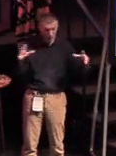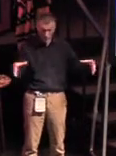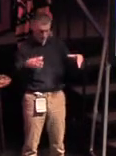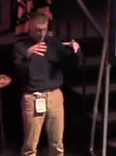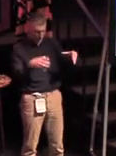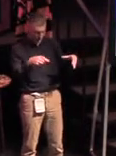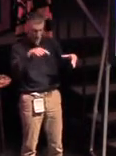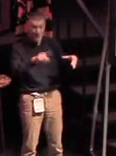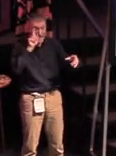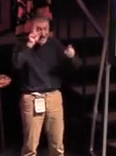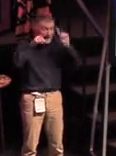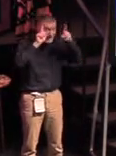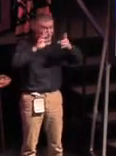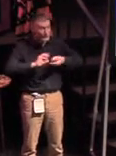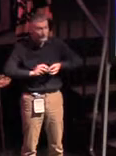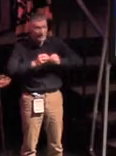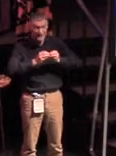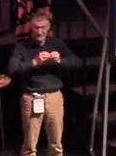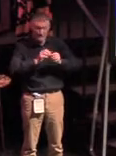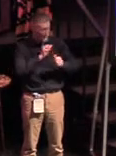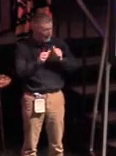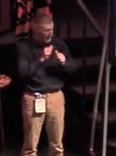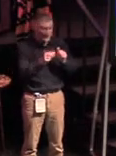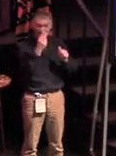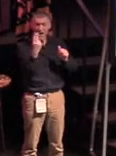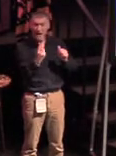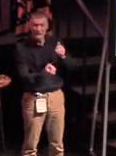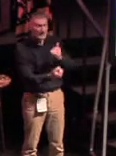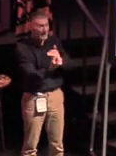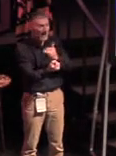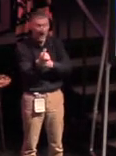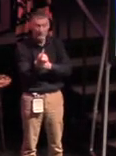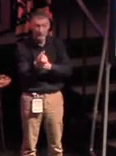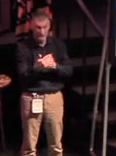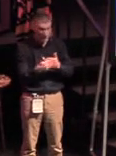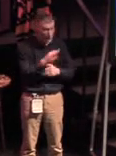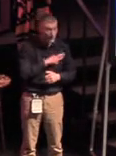more innovation, better artistic outputs, and more profit.